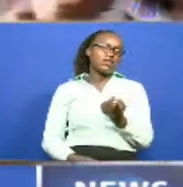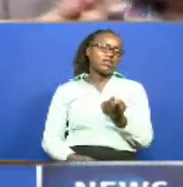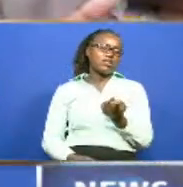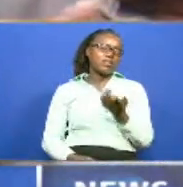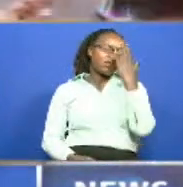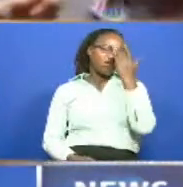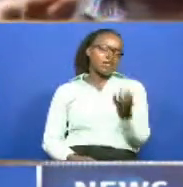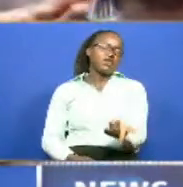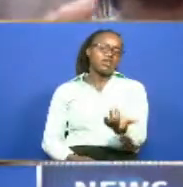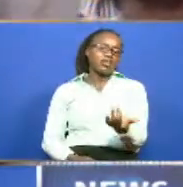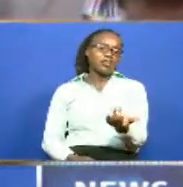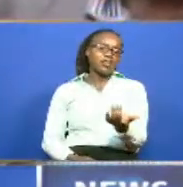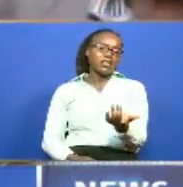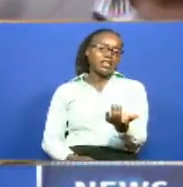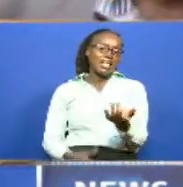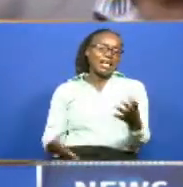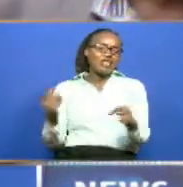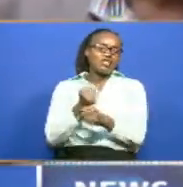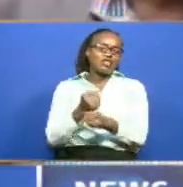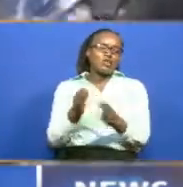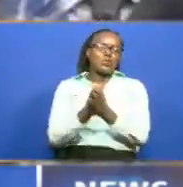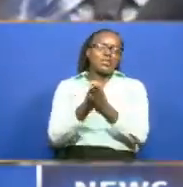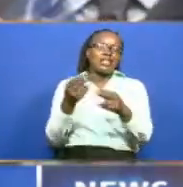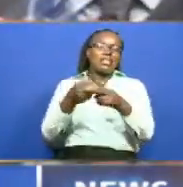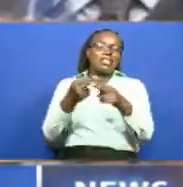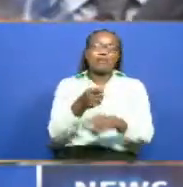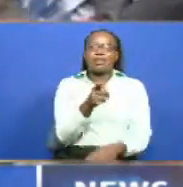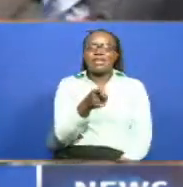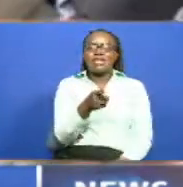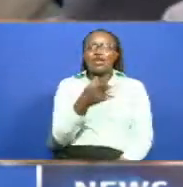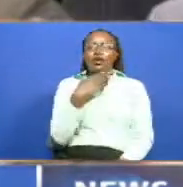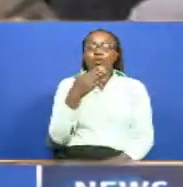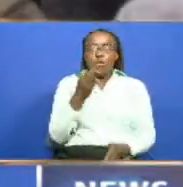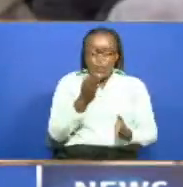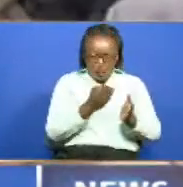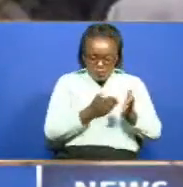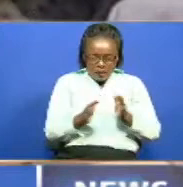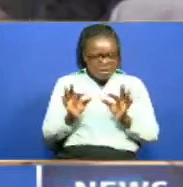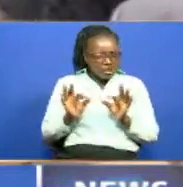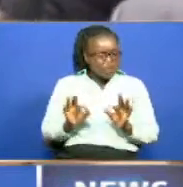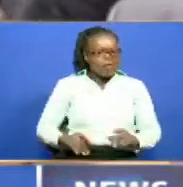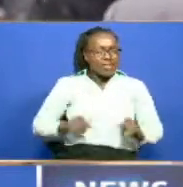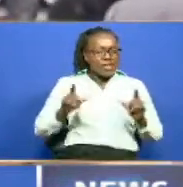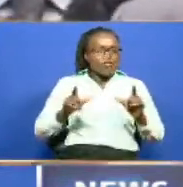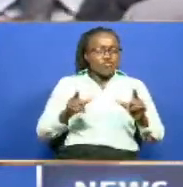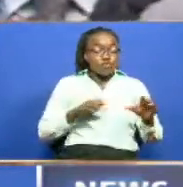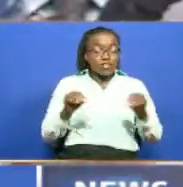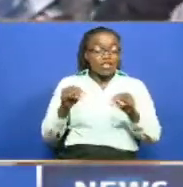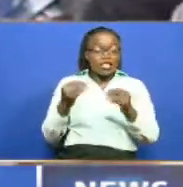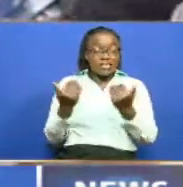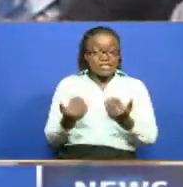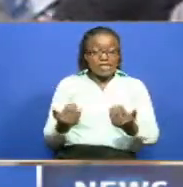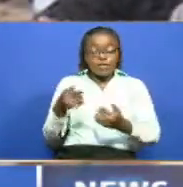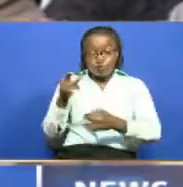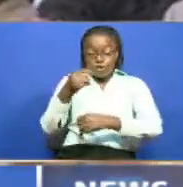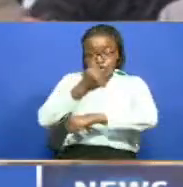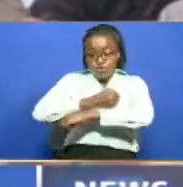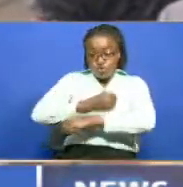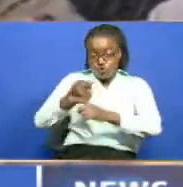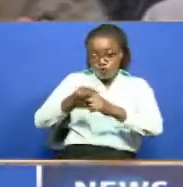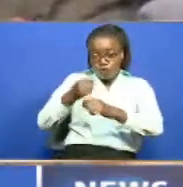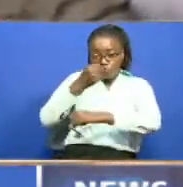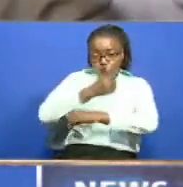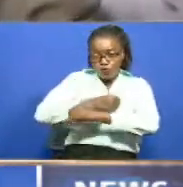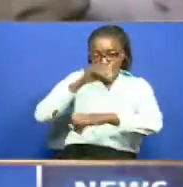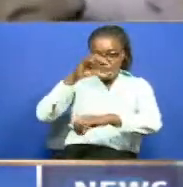Why? Why do you want to be associated with such a name? We want a structured life. Ukipeleka mtoto yako kwa shule, atoke kwa shule,